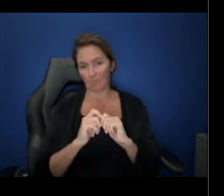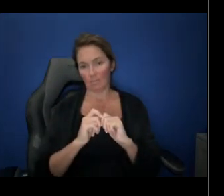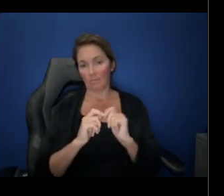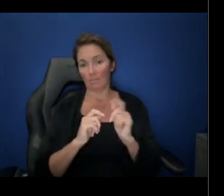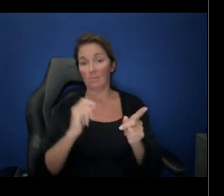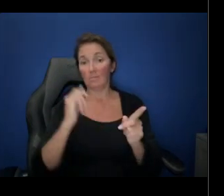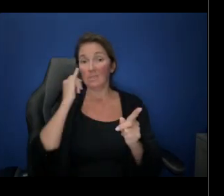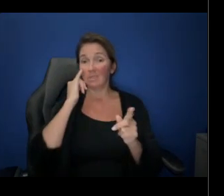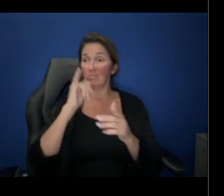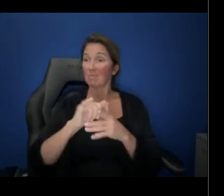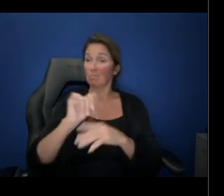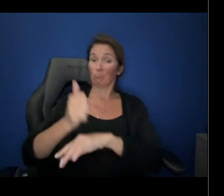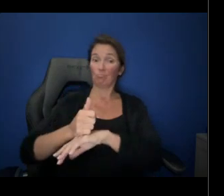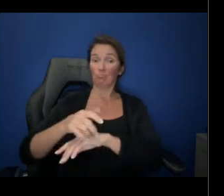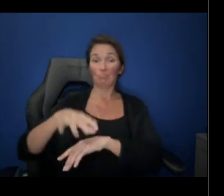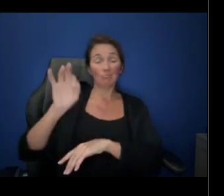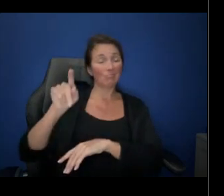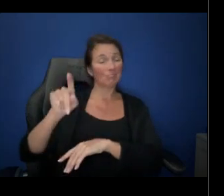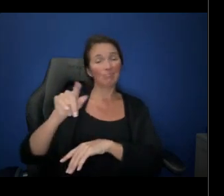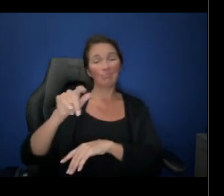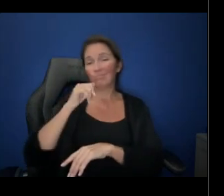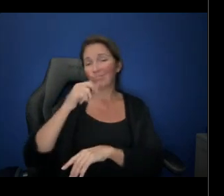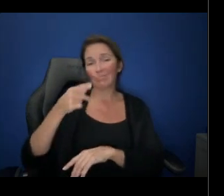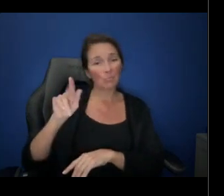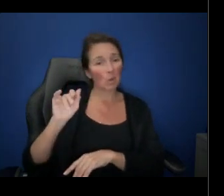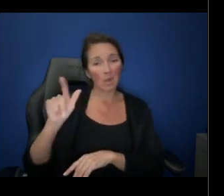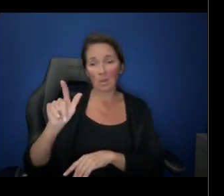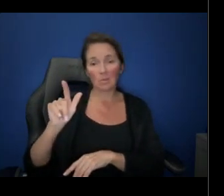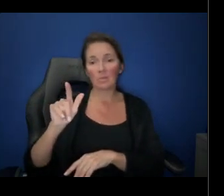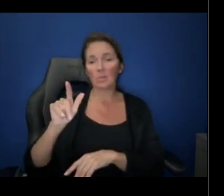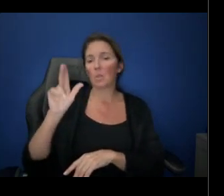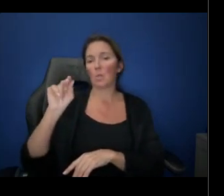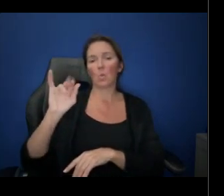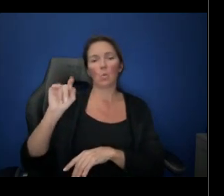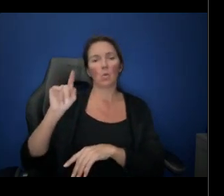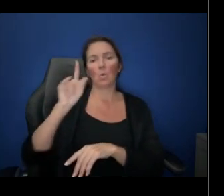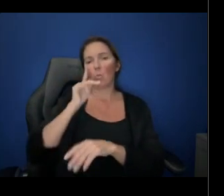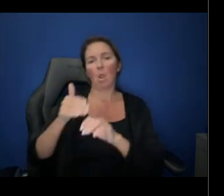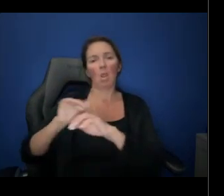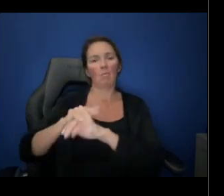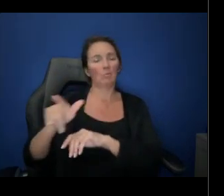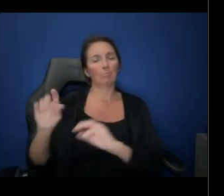If the site is found impractical, no units are covered.